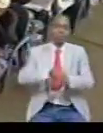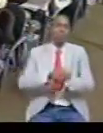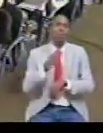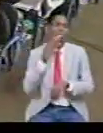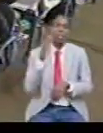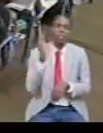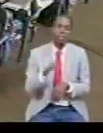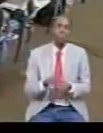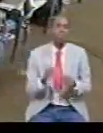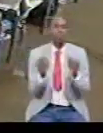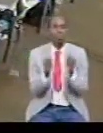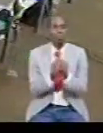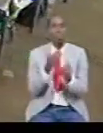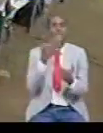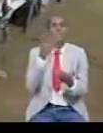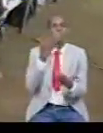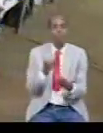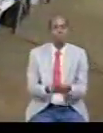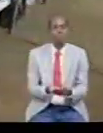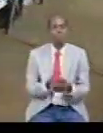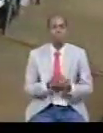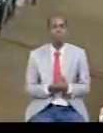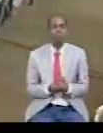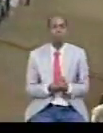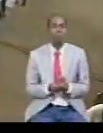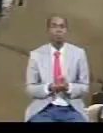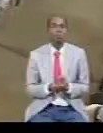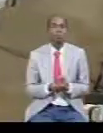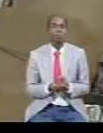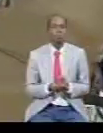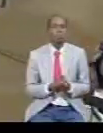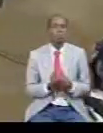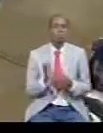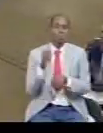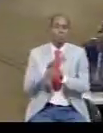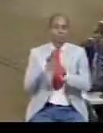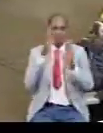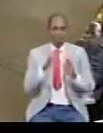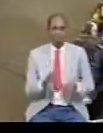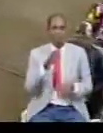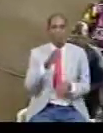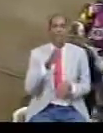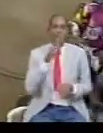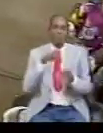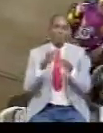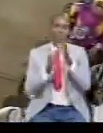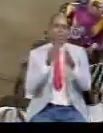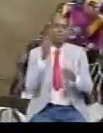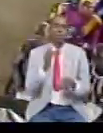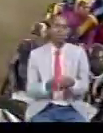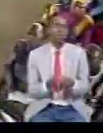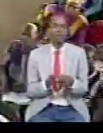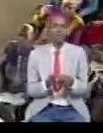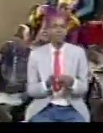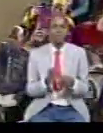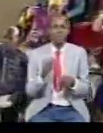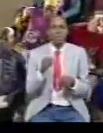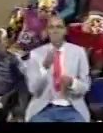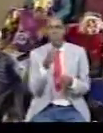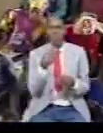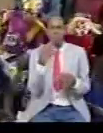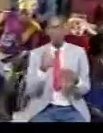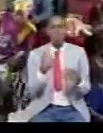overcome evil with good. Overcomer you are. Any overcomer